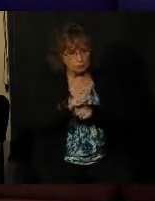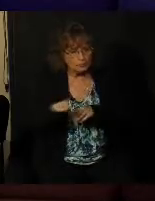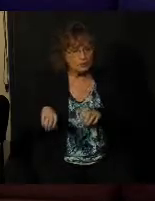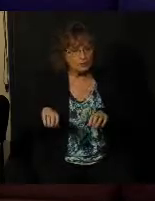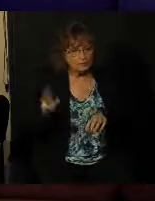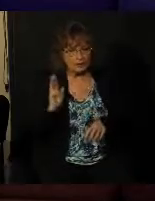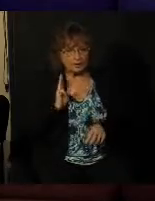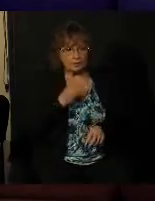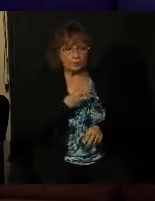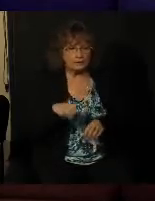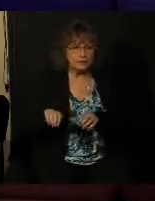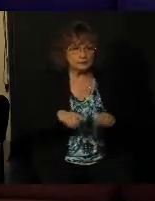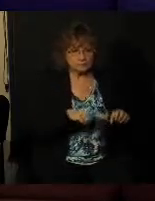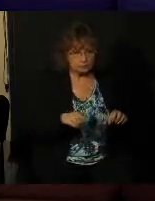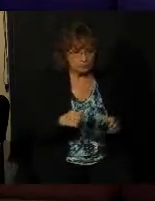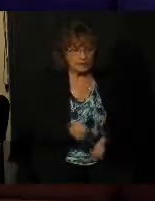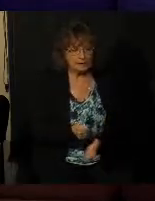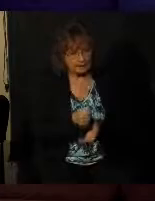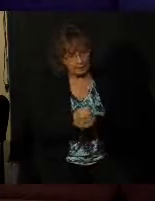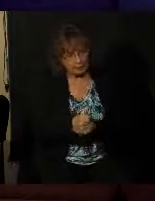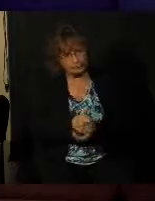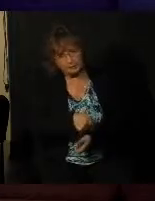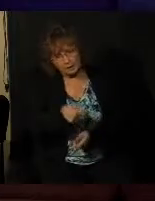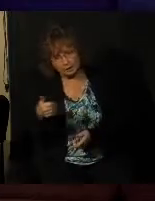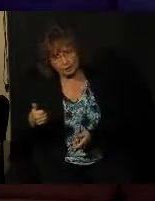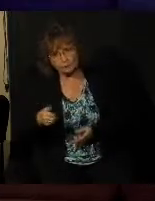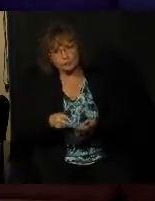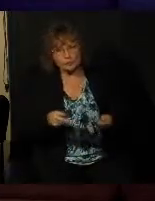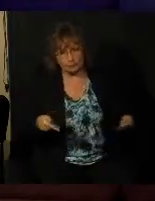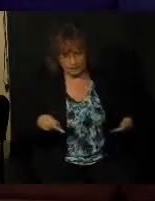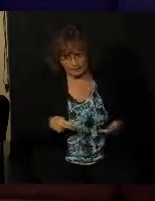but God uses it. God does use it.